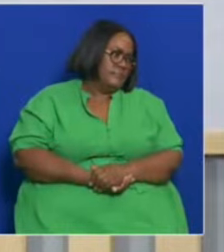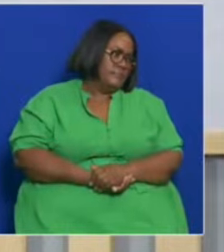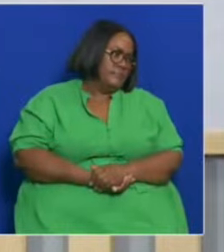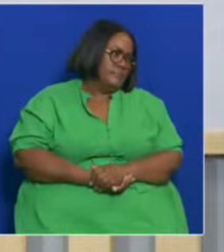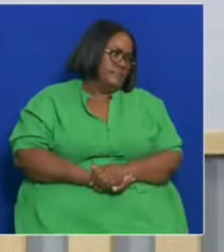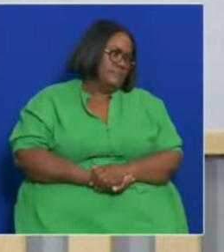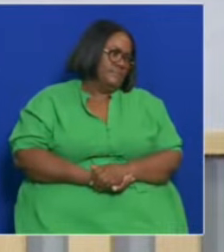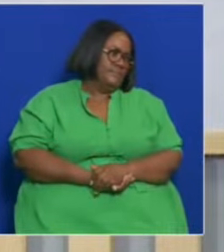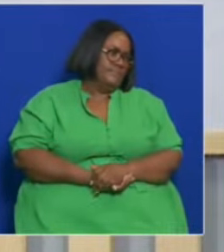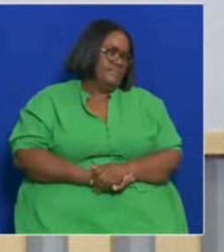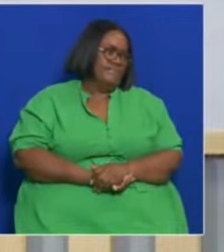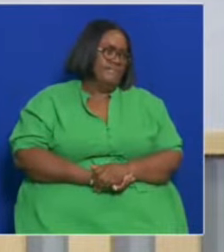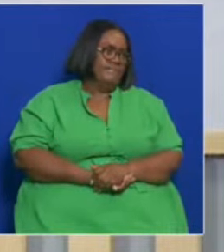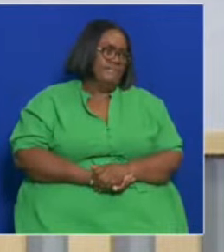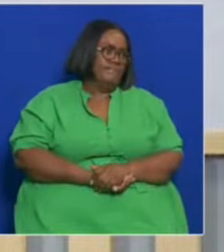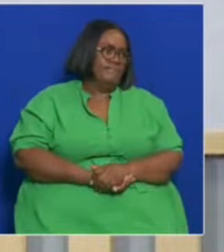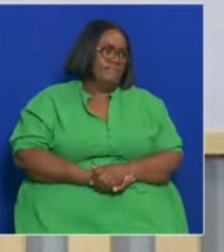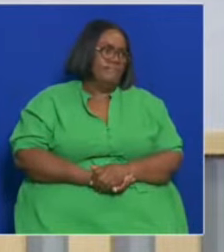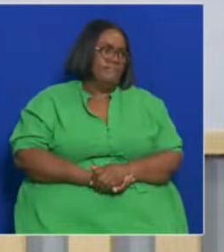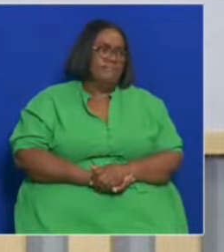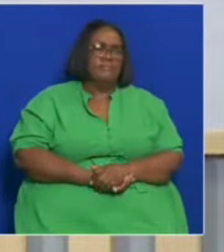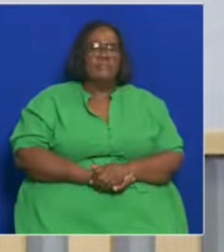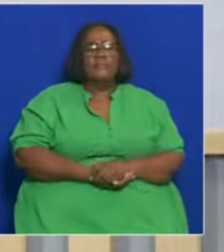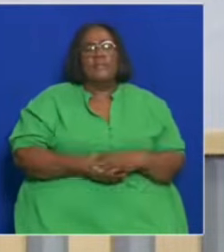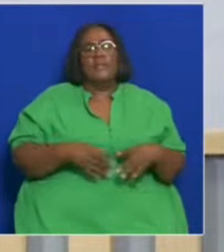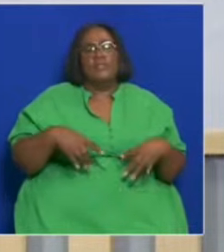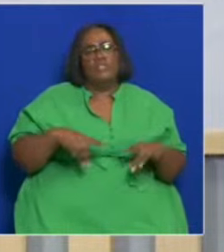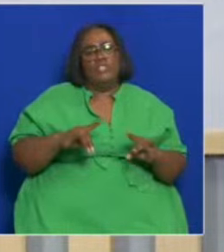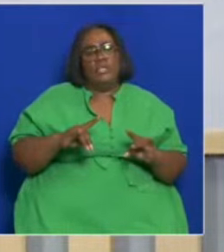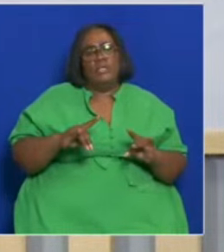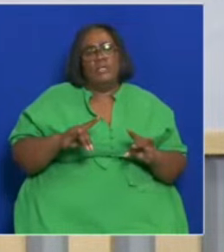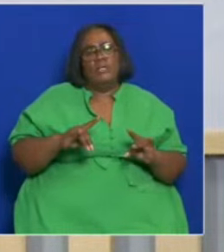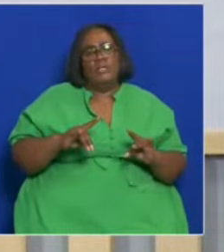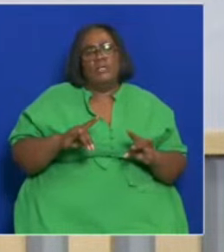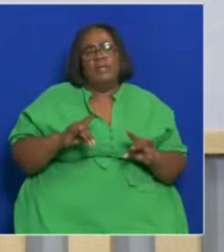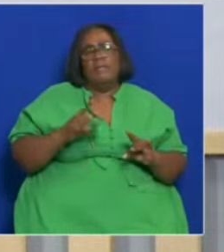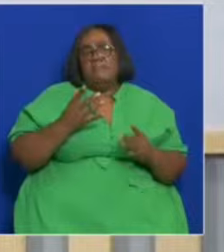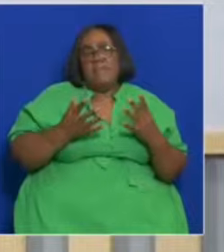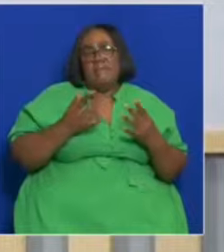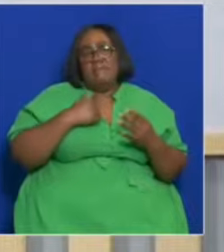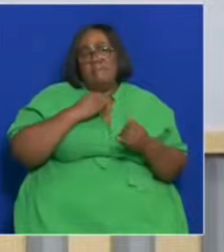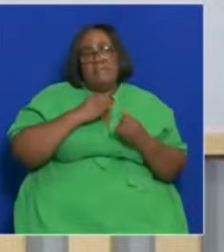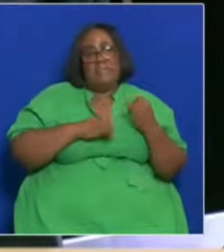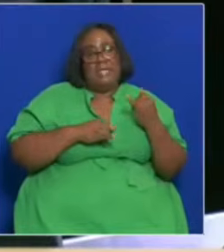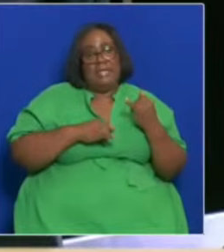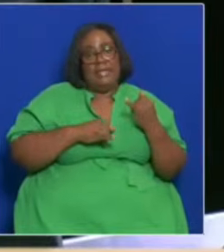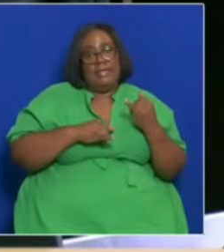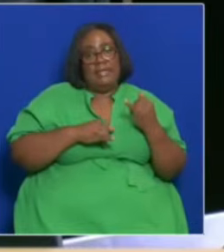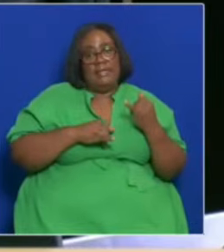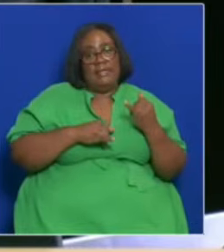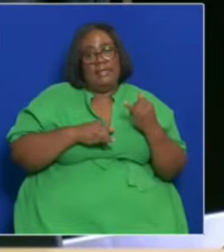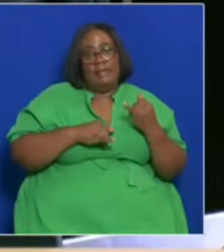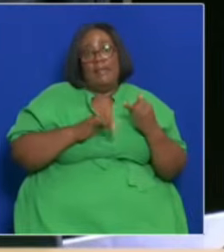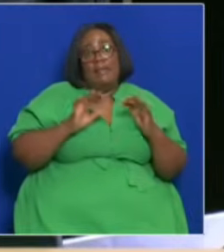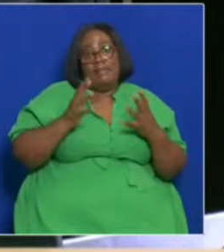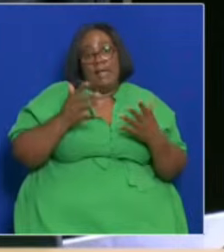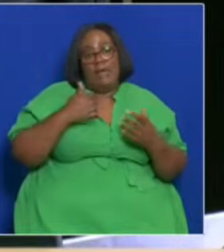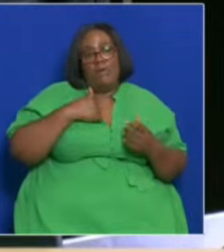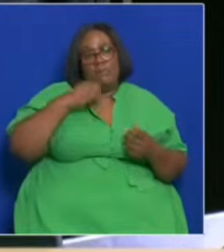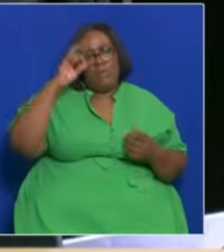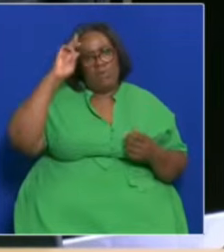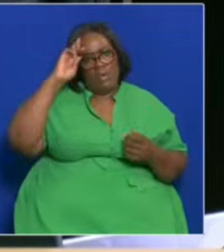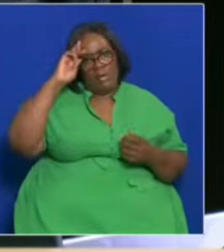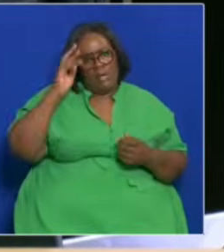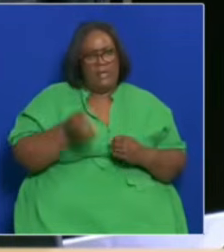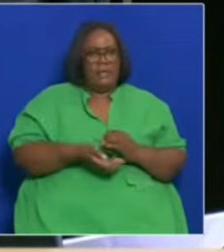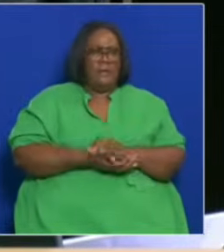Chair, I may be mistaken, but that's how I recall it. If you are wrong, would there be a basis for having thought